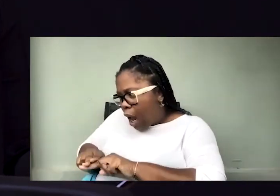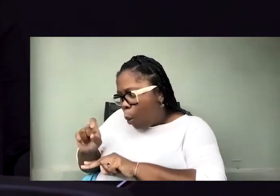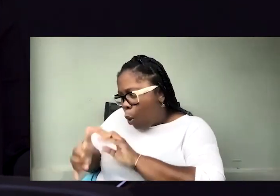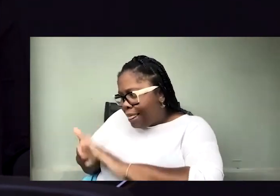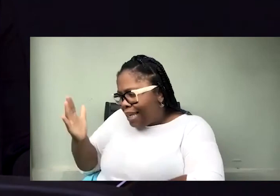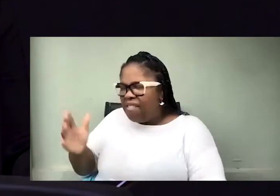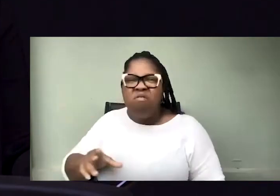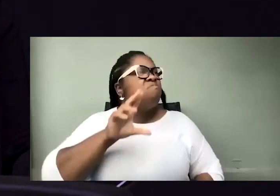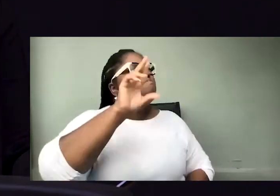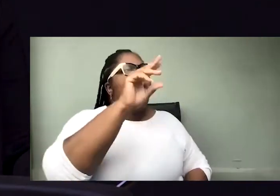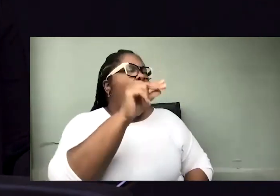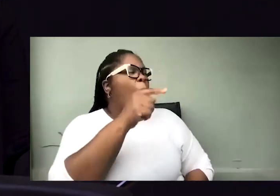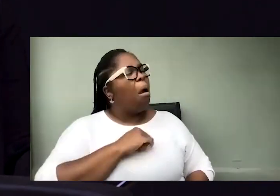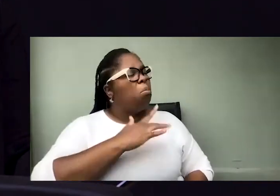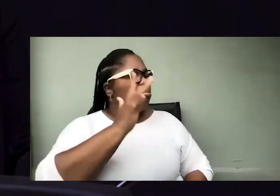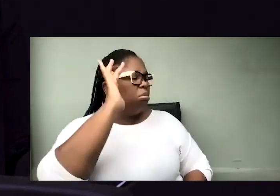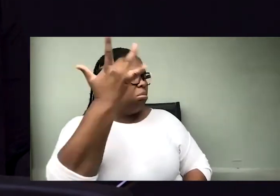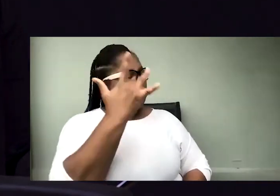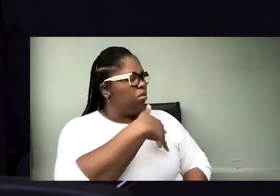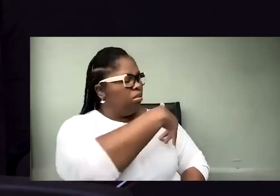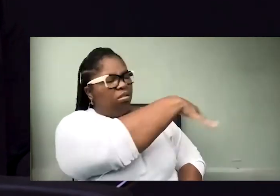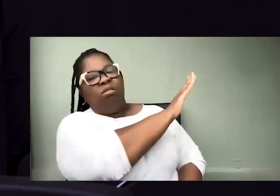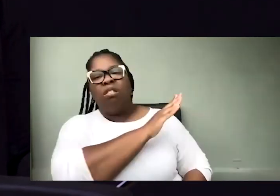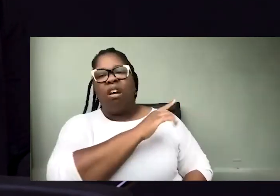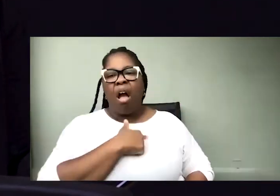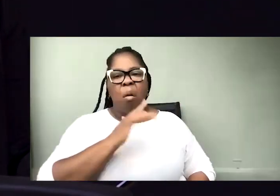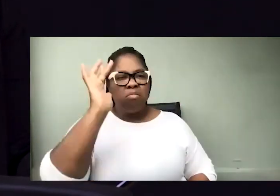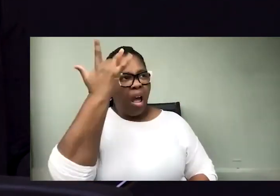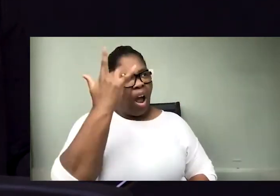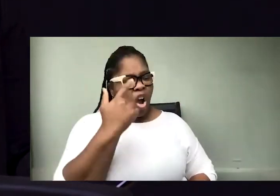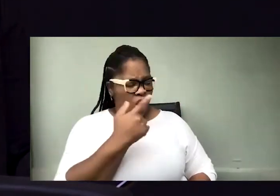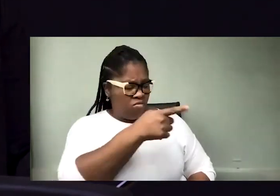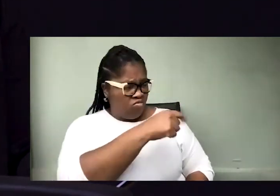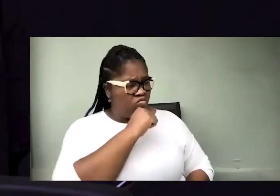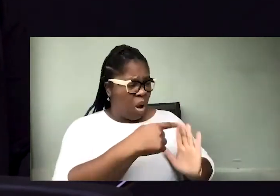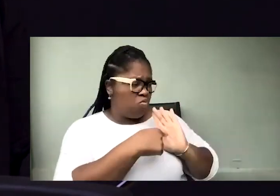Well, this is part of the representation, and I'm not being represented.